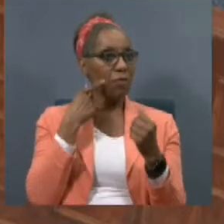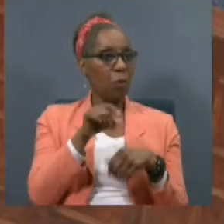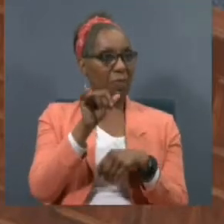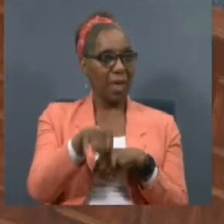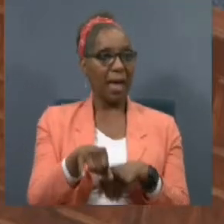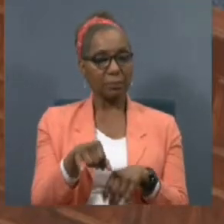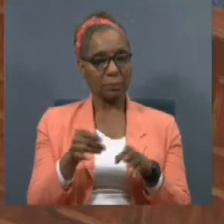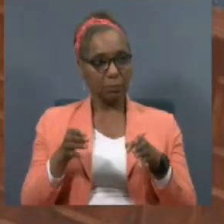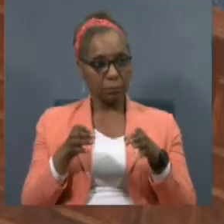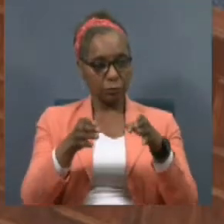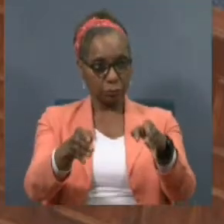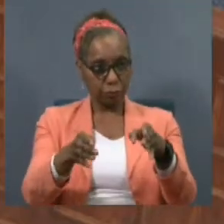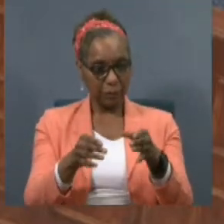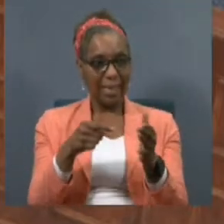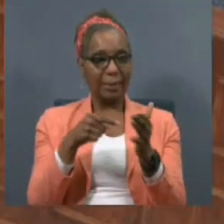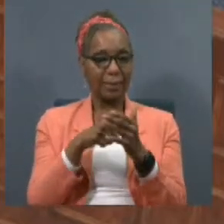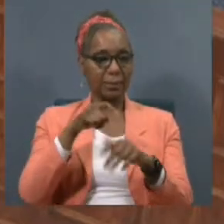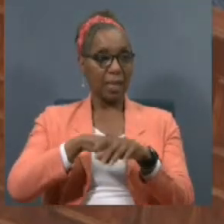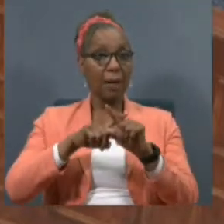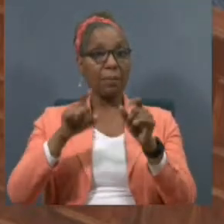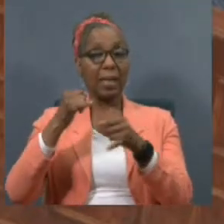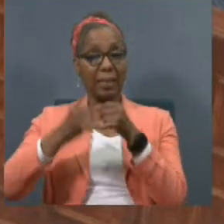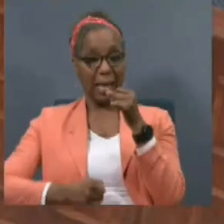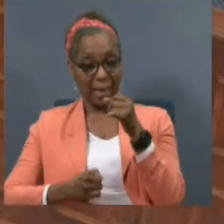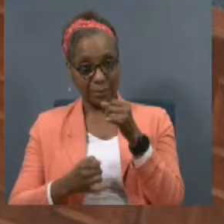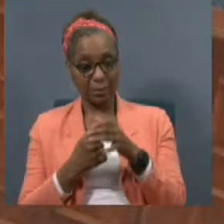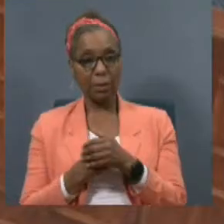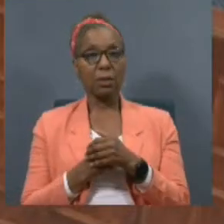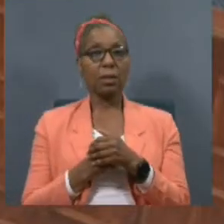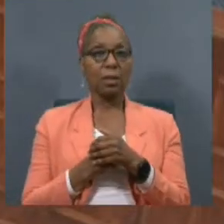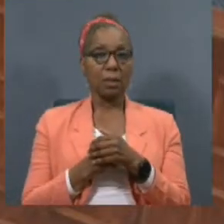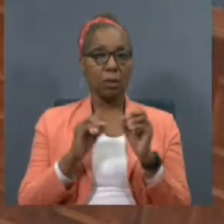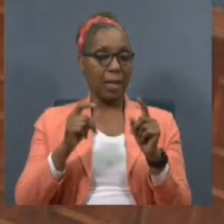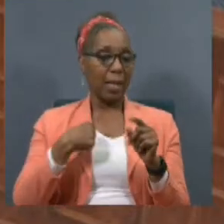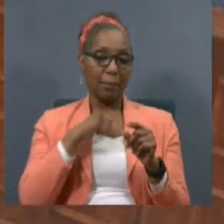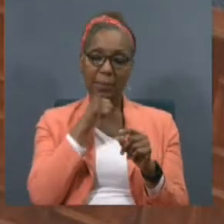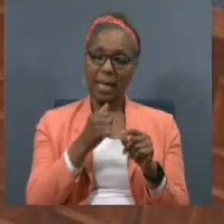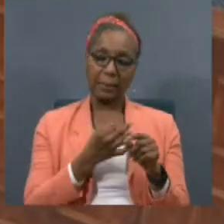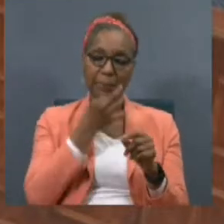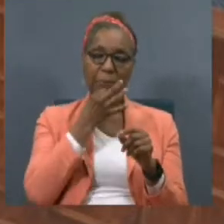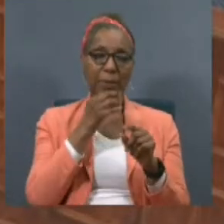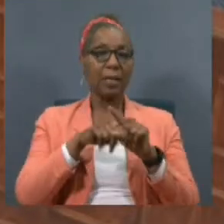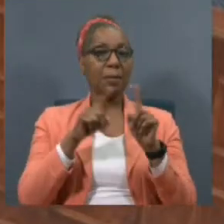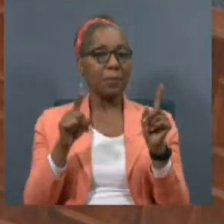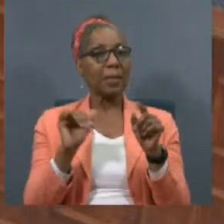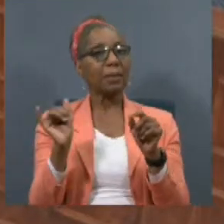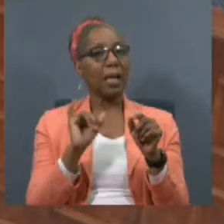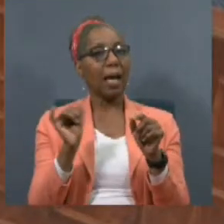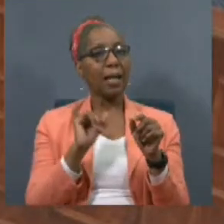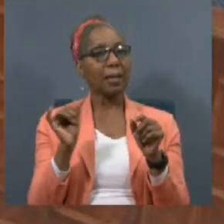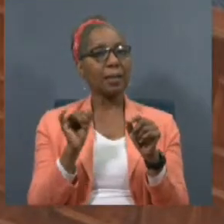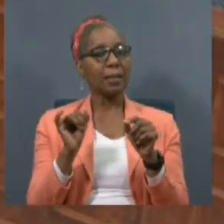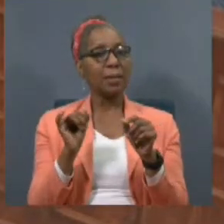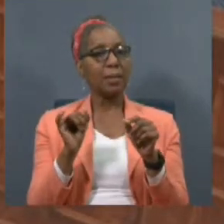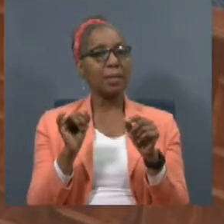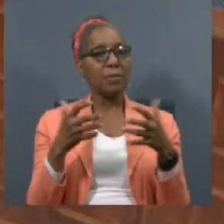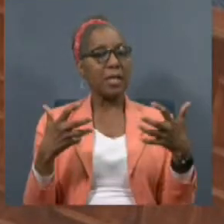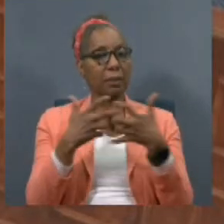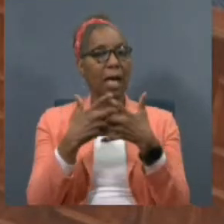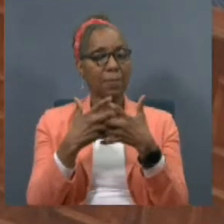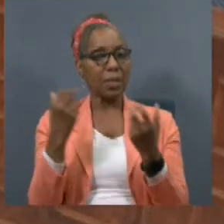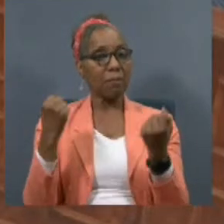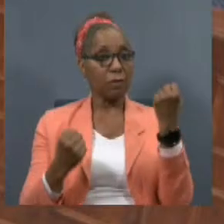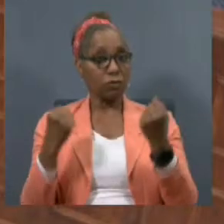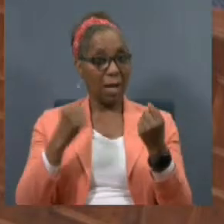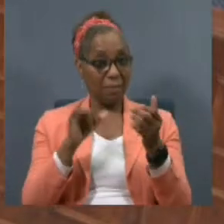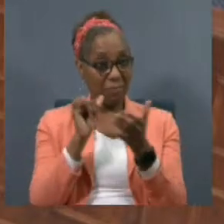aware of. And last but not least, I'm not an expert in this area, but in terms of the alignment of the drives, this is